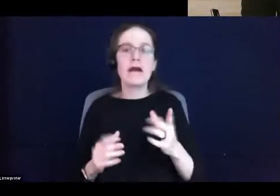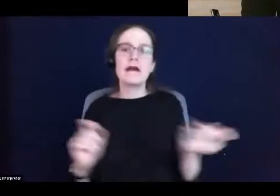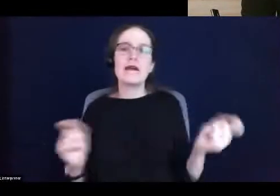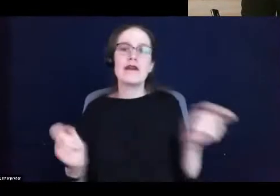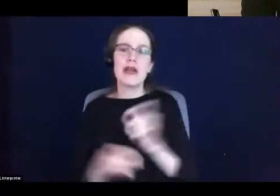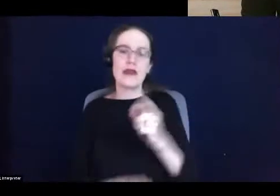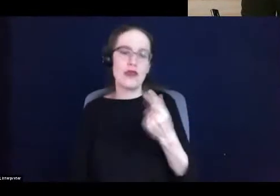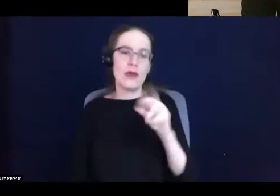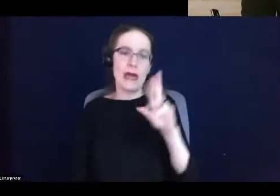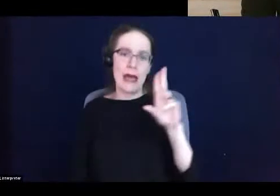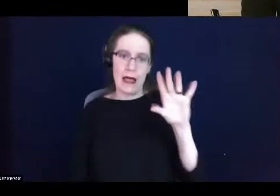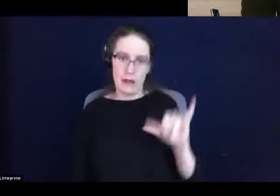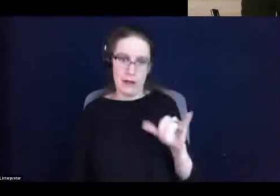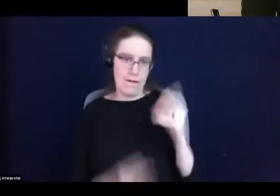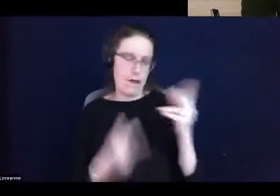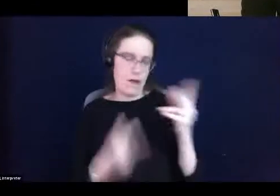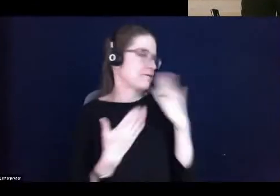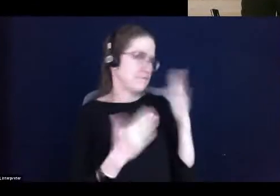much.